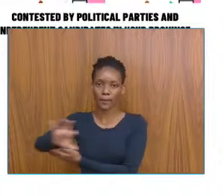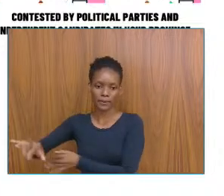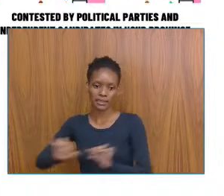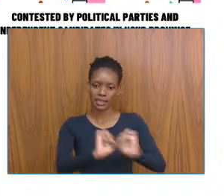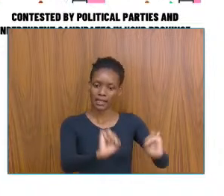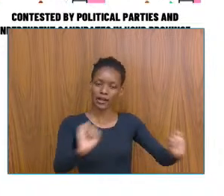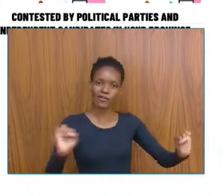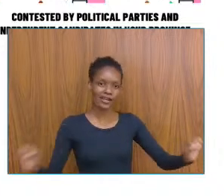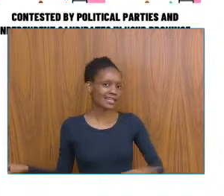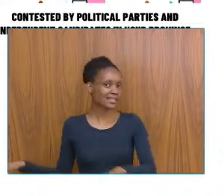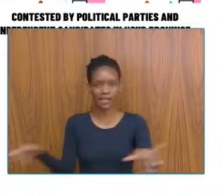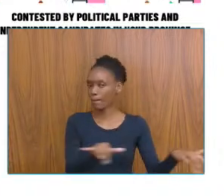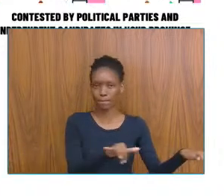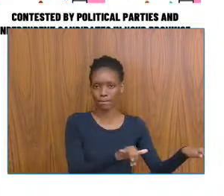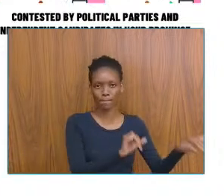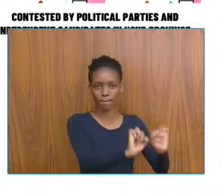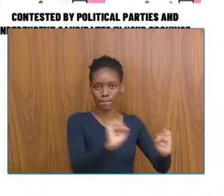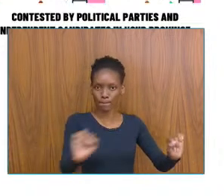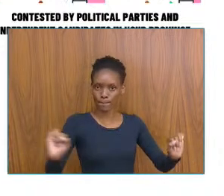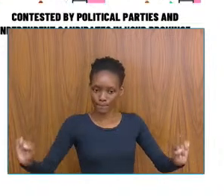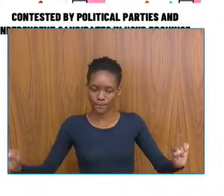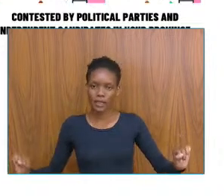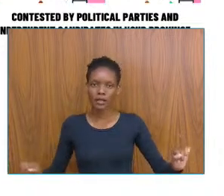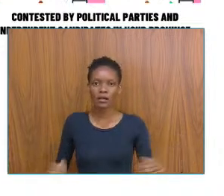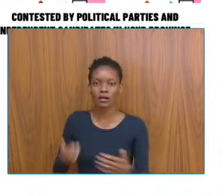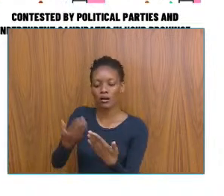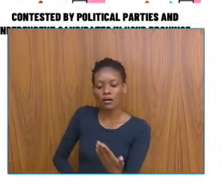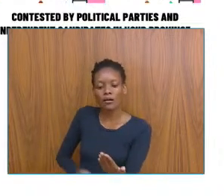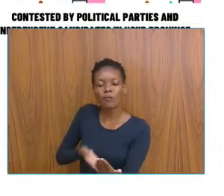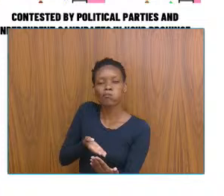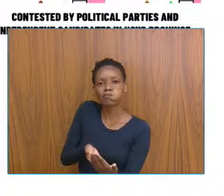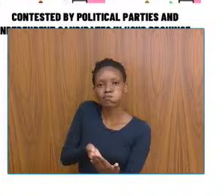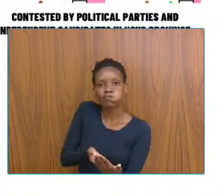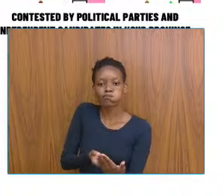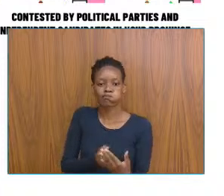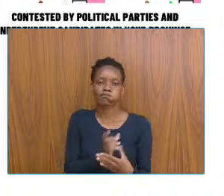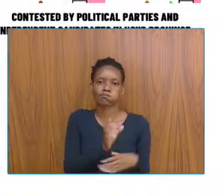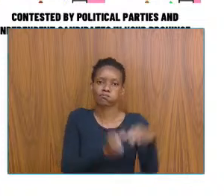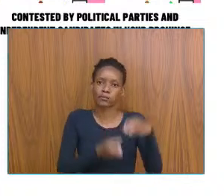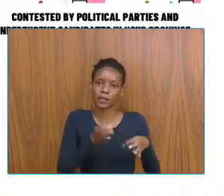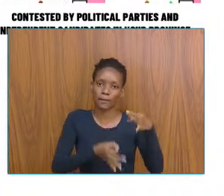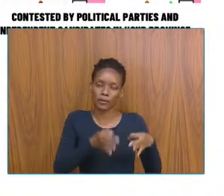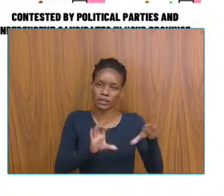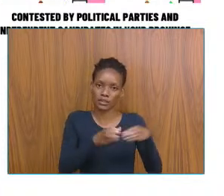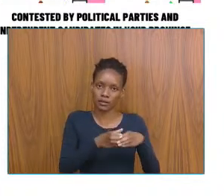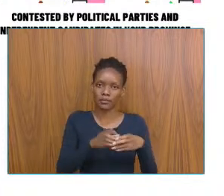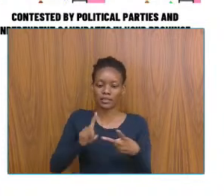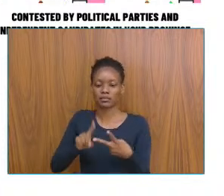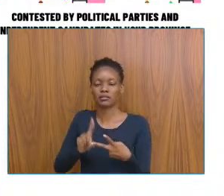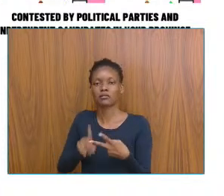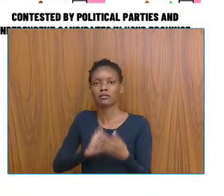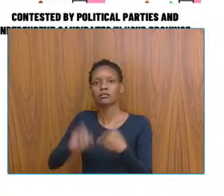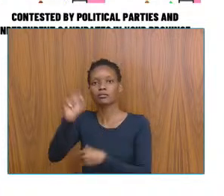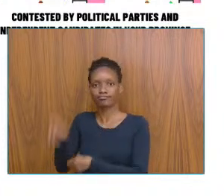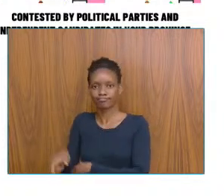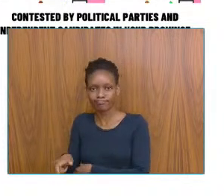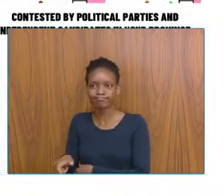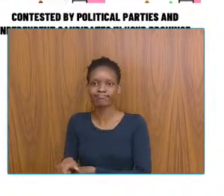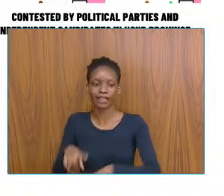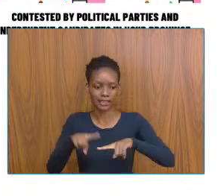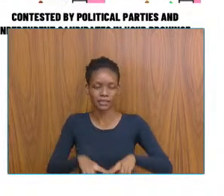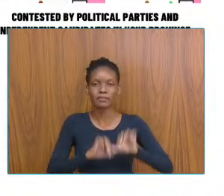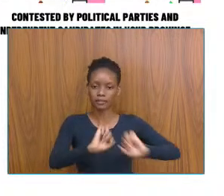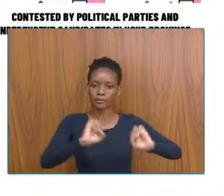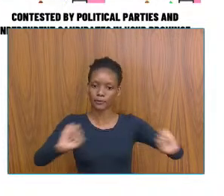and includes parties and independent candidates competing for seats in each respective provincial